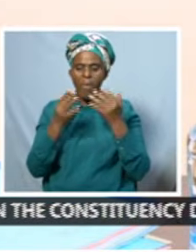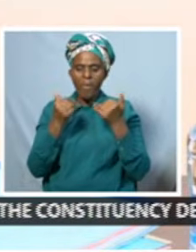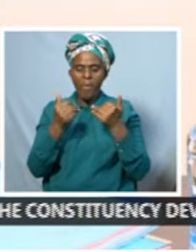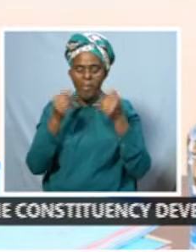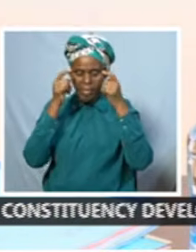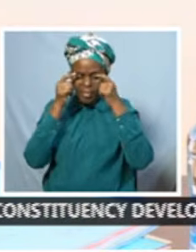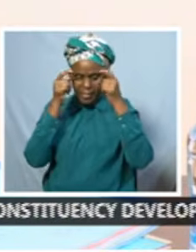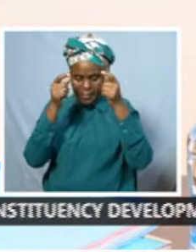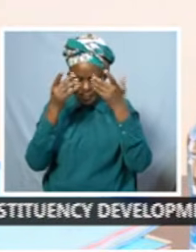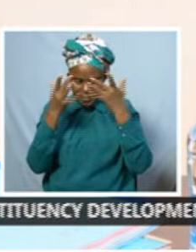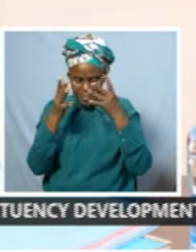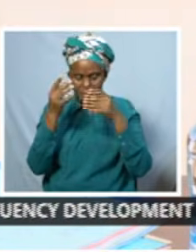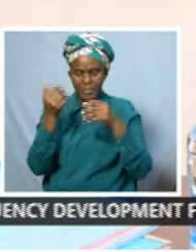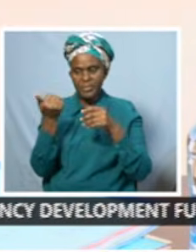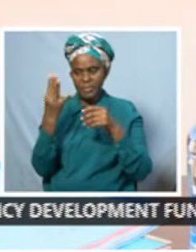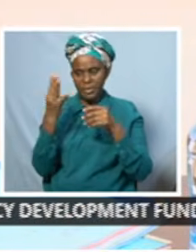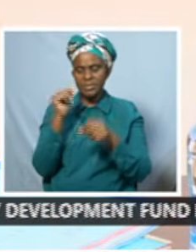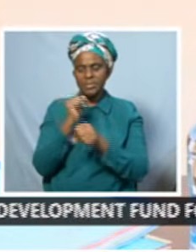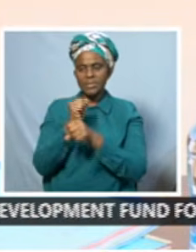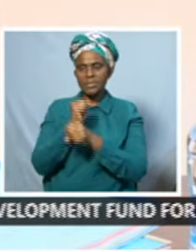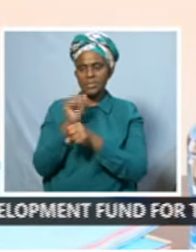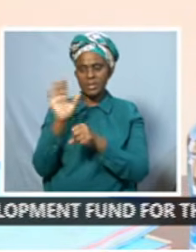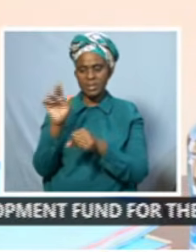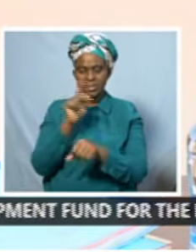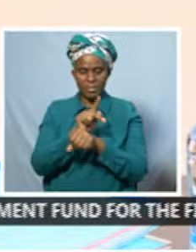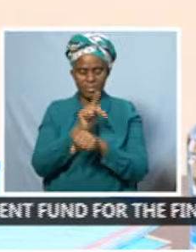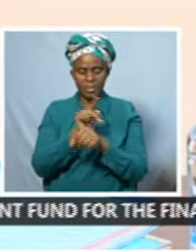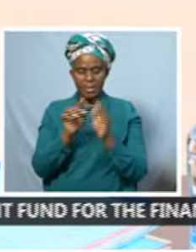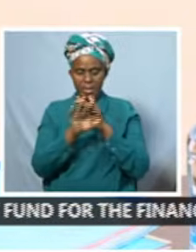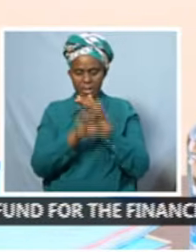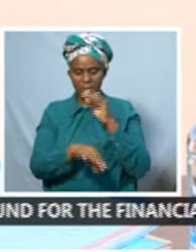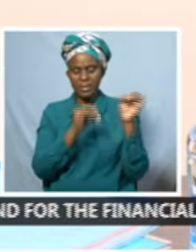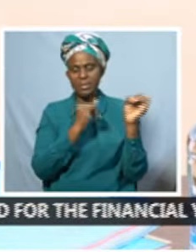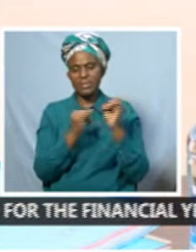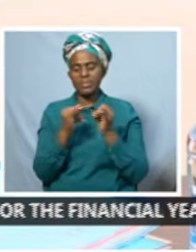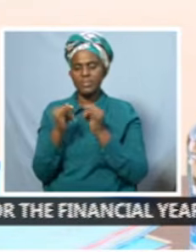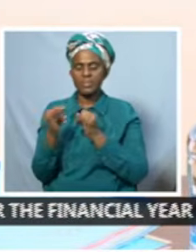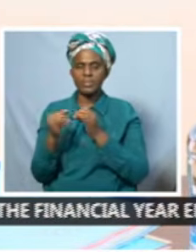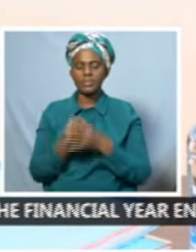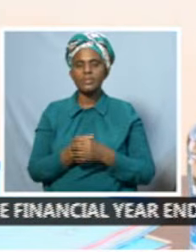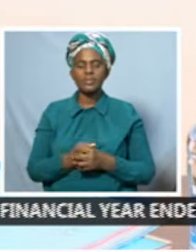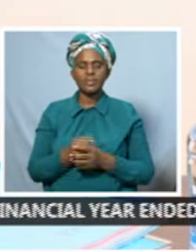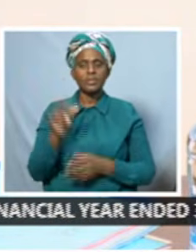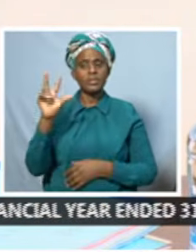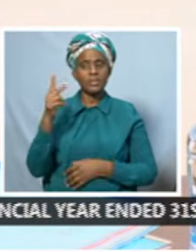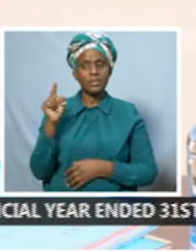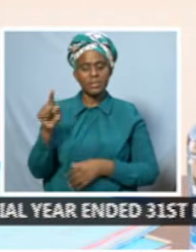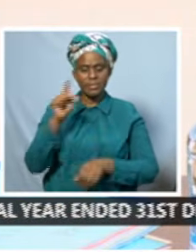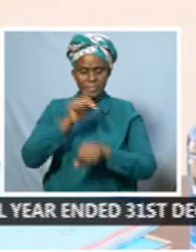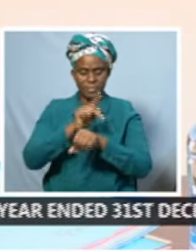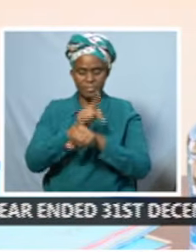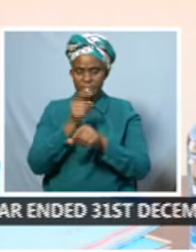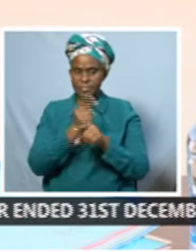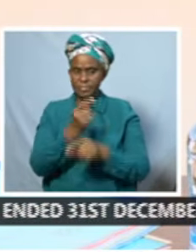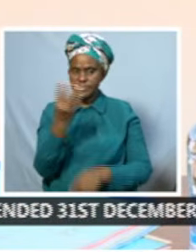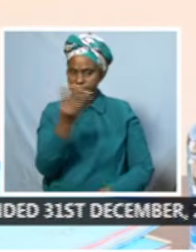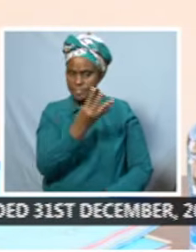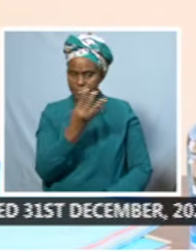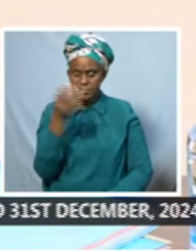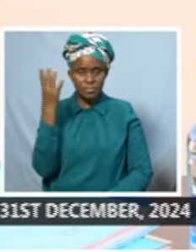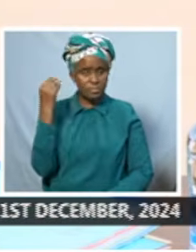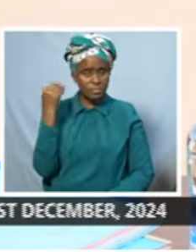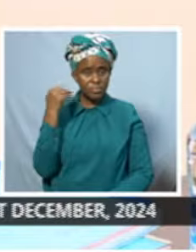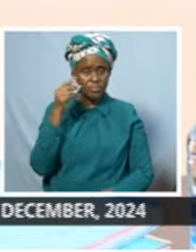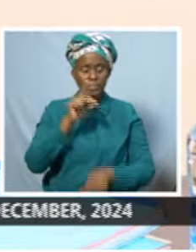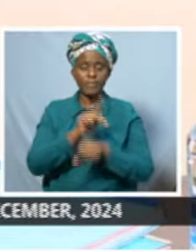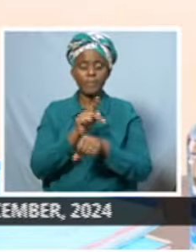and handed over. 14 work in progress projects are under implementation. The 3 projects from the 4 outstanding